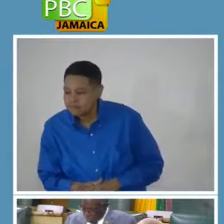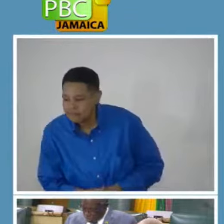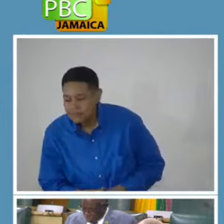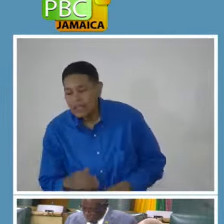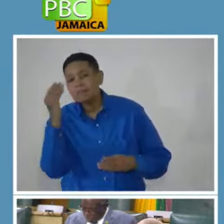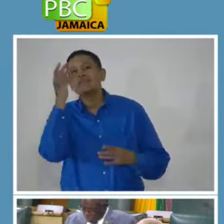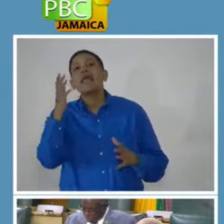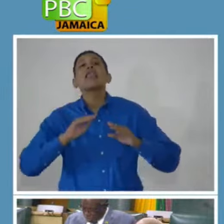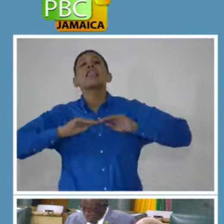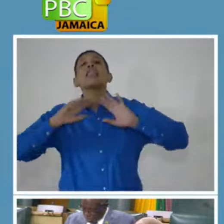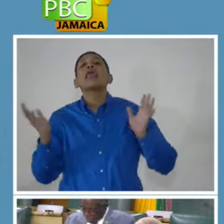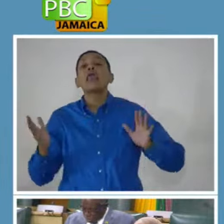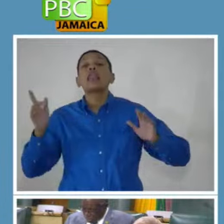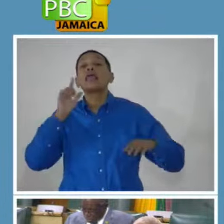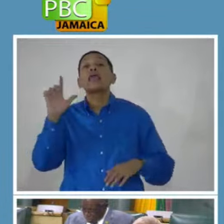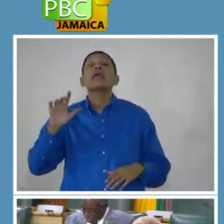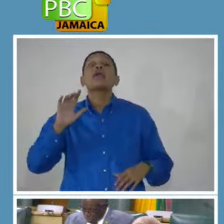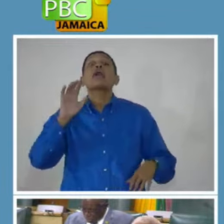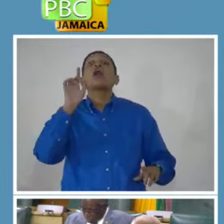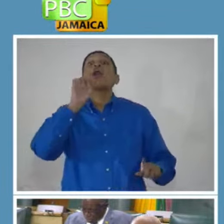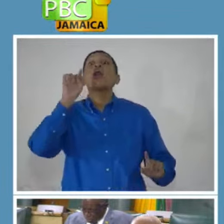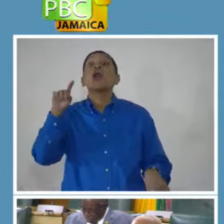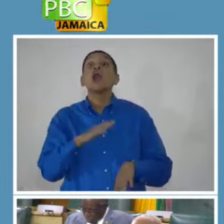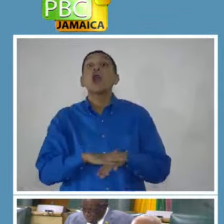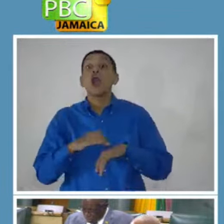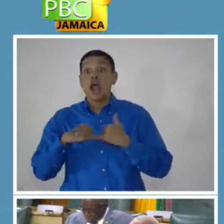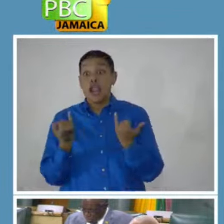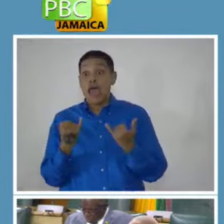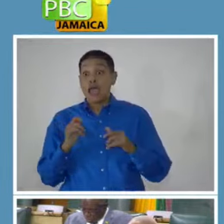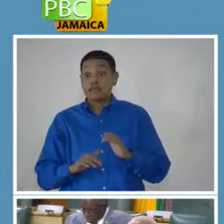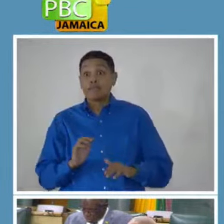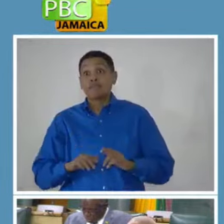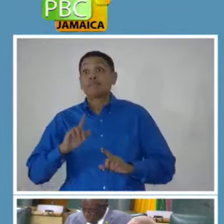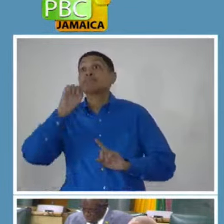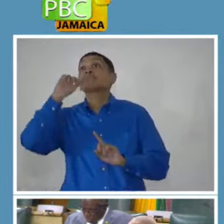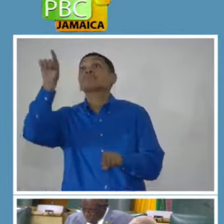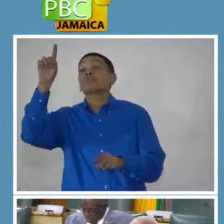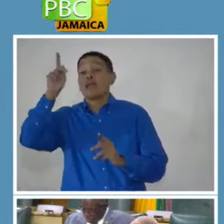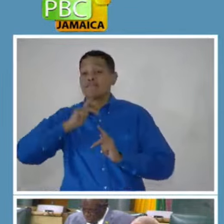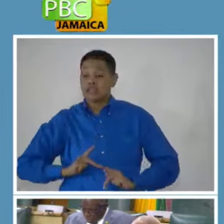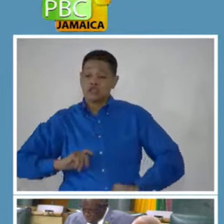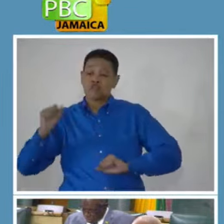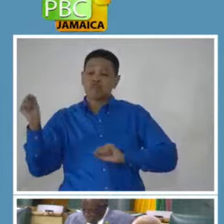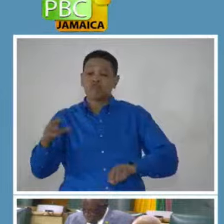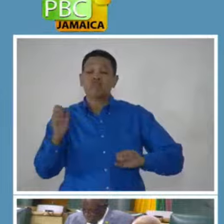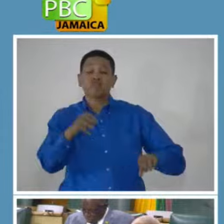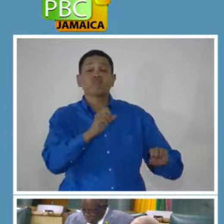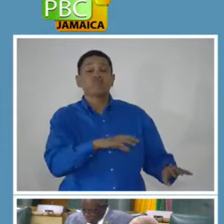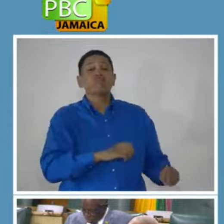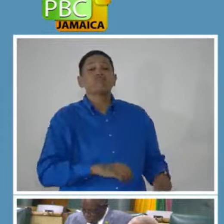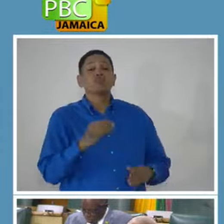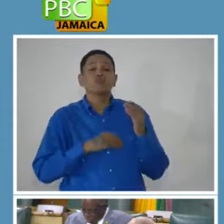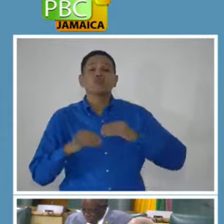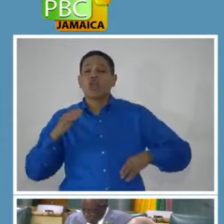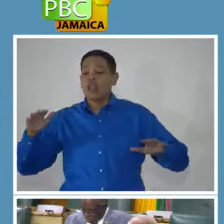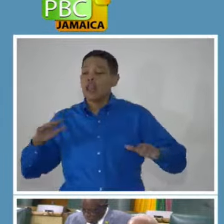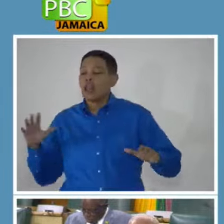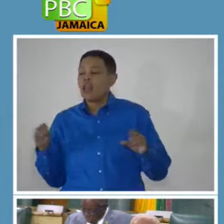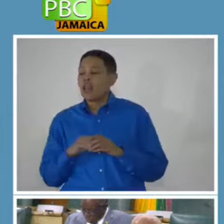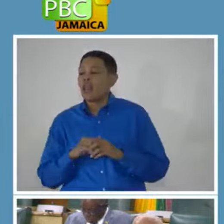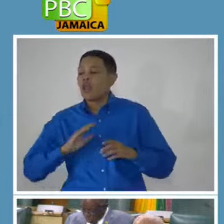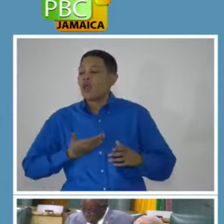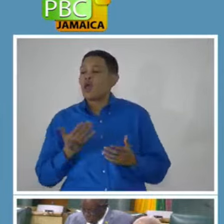clearly. Digitally ordered and physically delivered trade was not included in